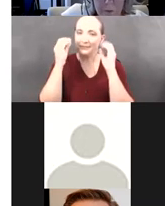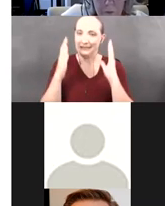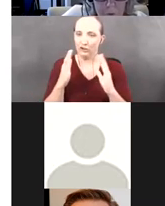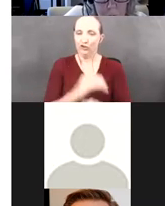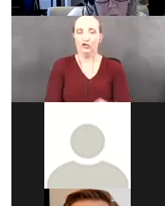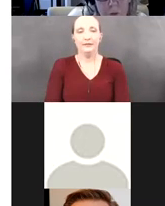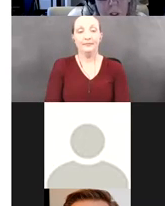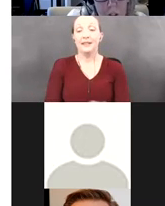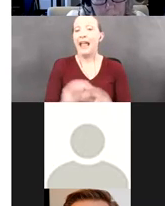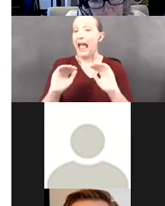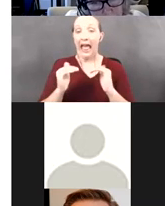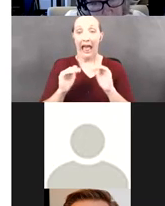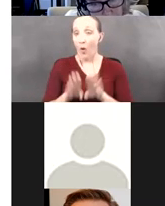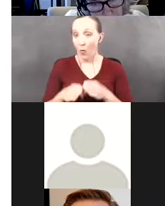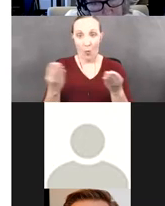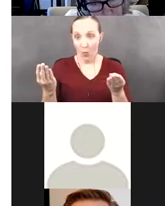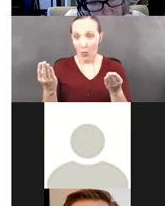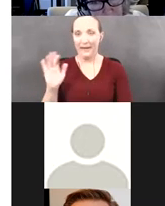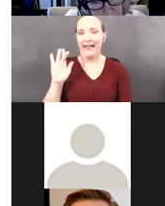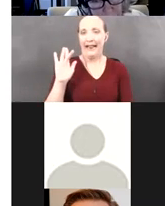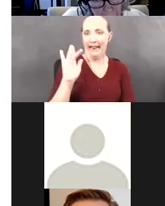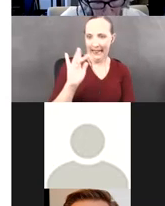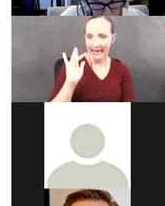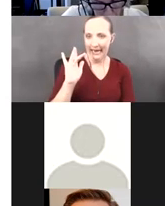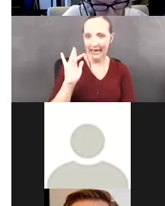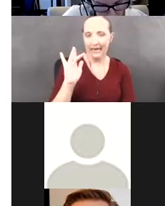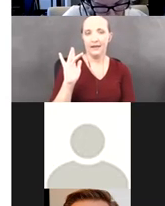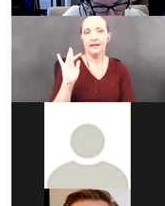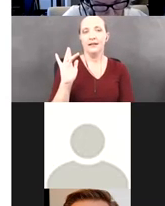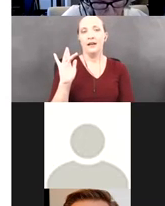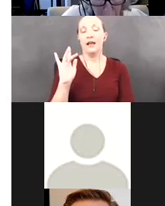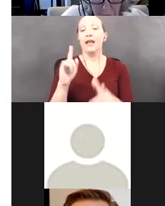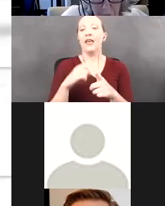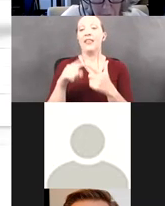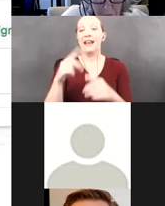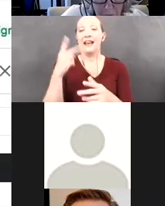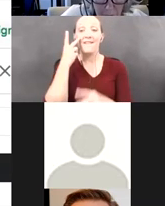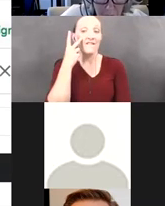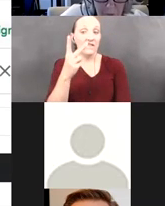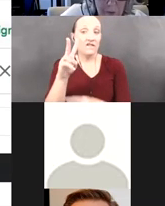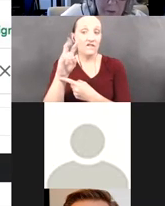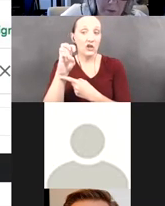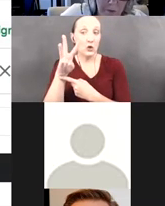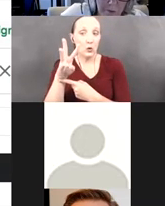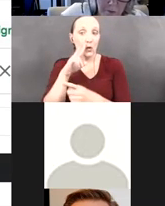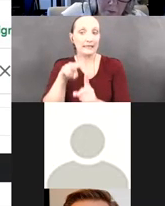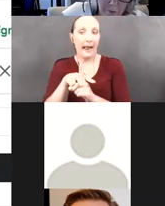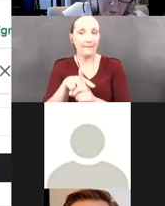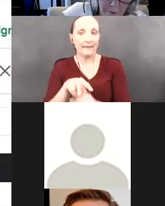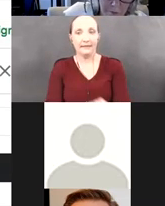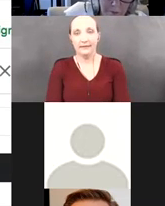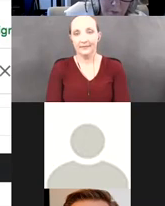to las open tareas an asignadas assignment, por el maestro para click on abrir the uno. assignment Tiene que hacerle clic and en click la tarea View y Assignment. después View Assignment,